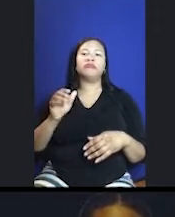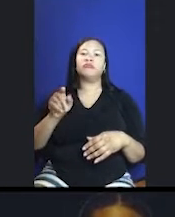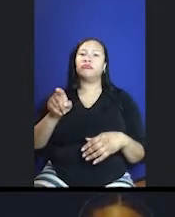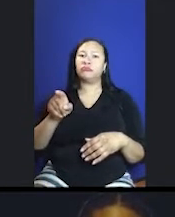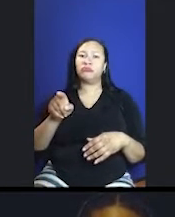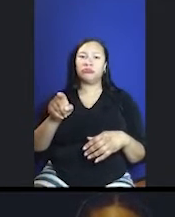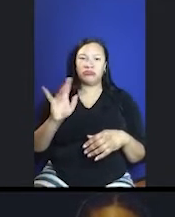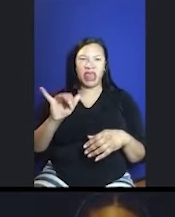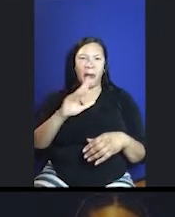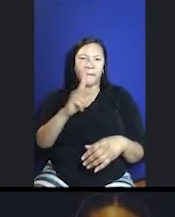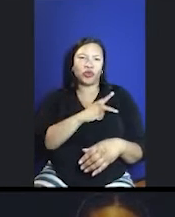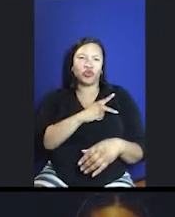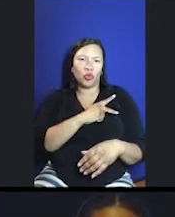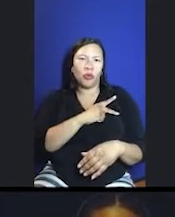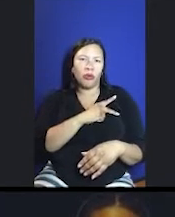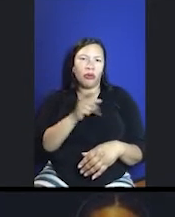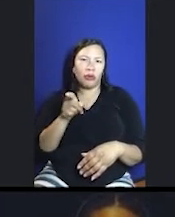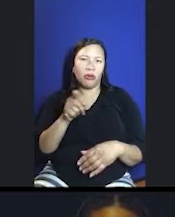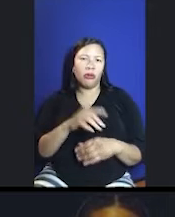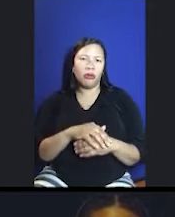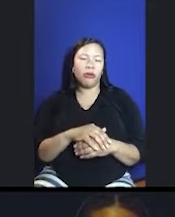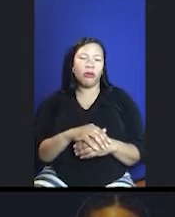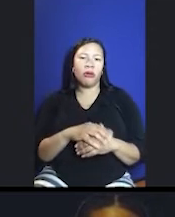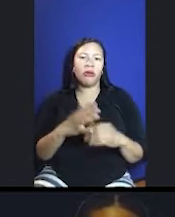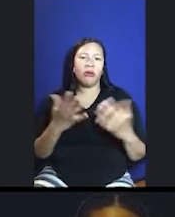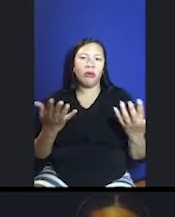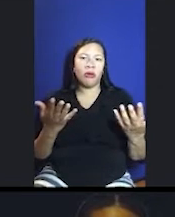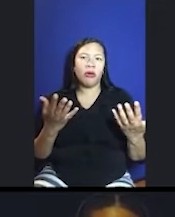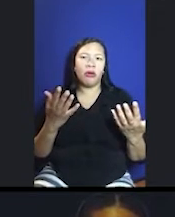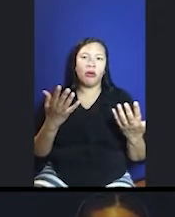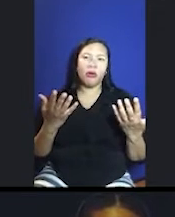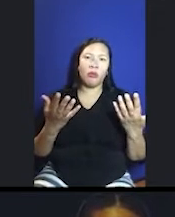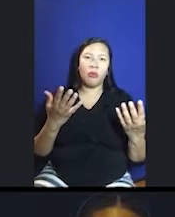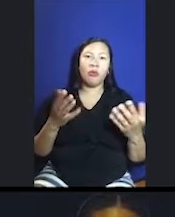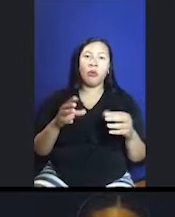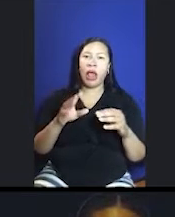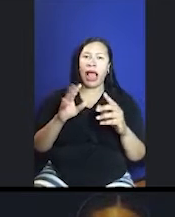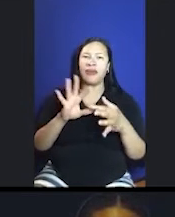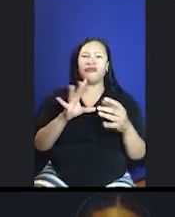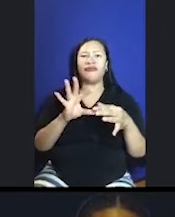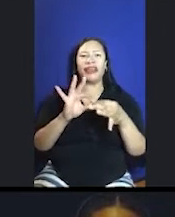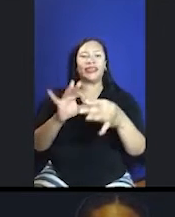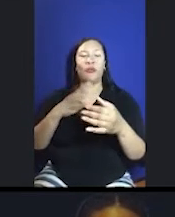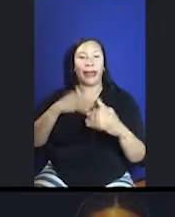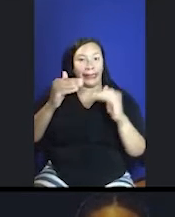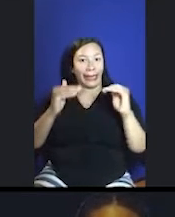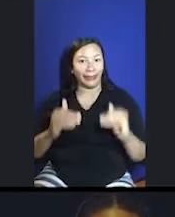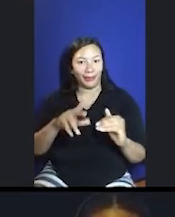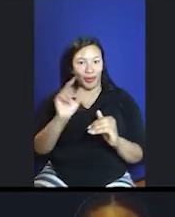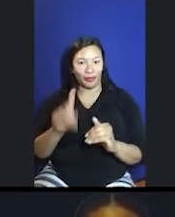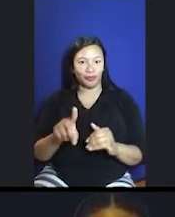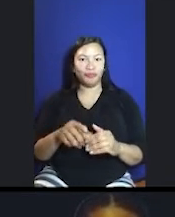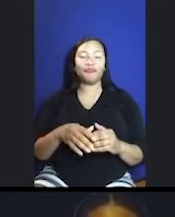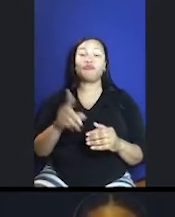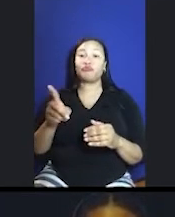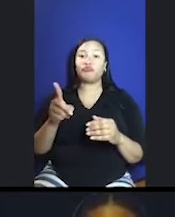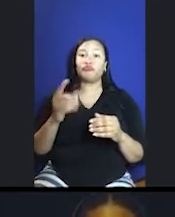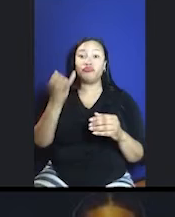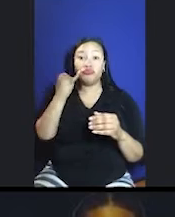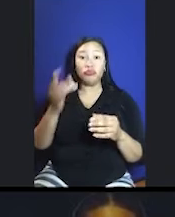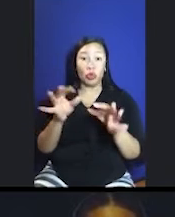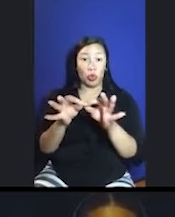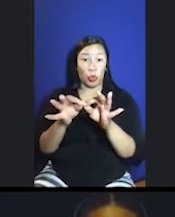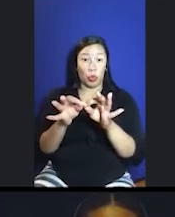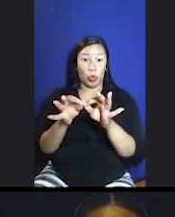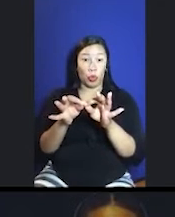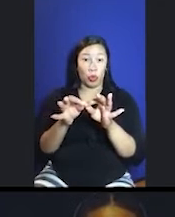something personal. Like you have to. I guess that will kind of segue into my next question. When you are interpreting, do you feel it's better